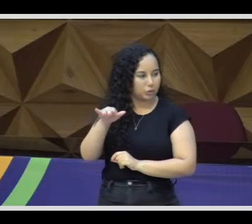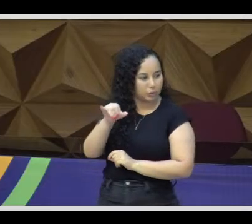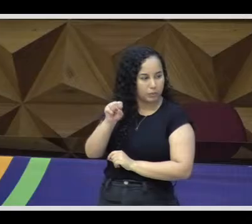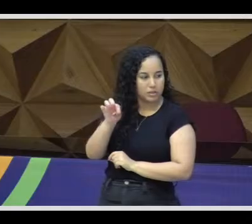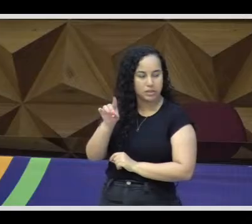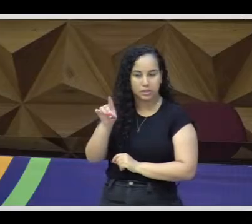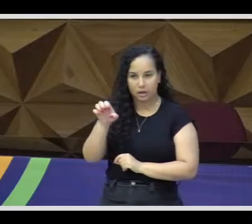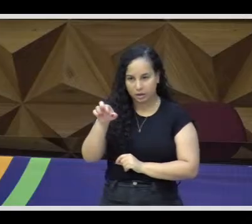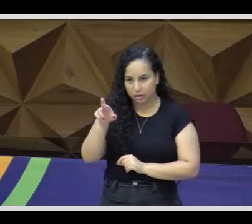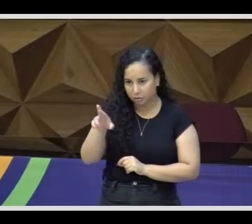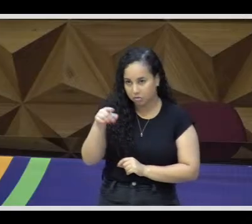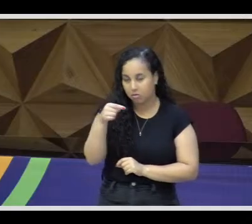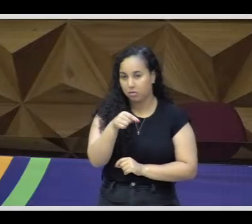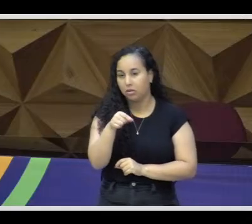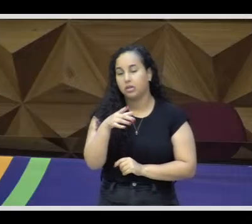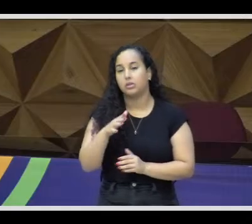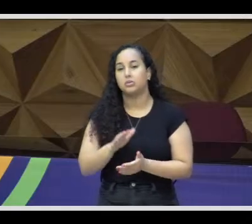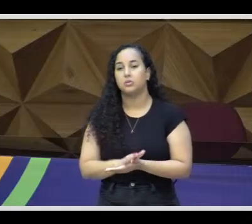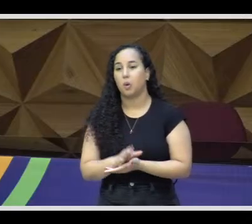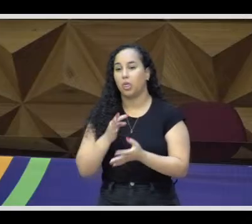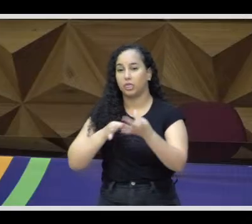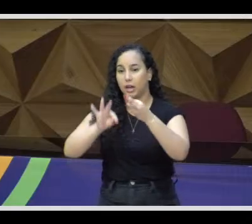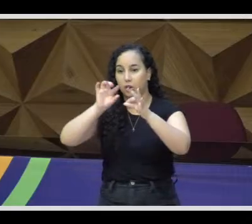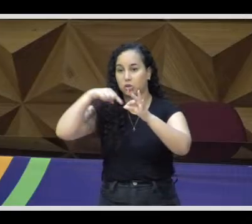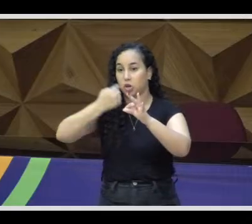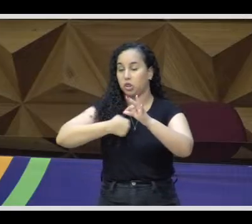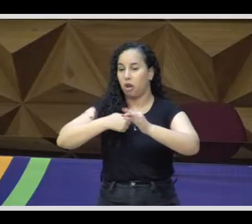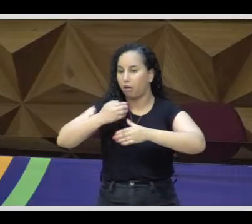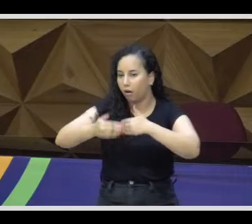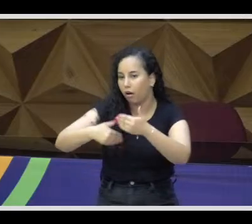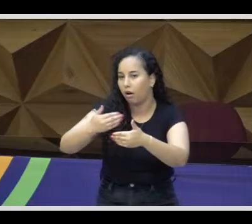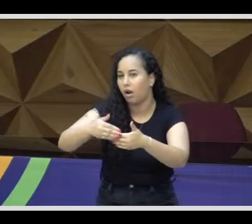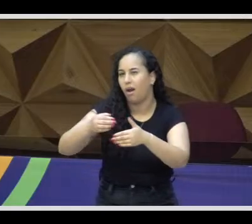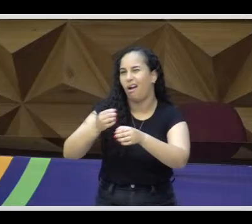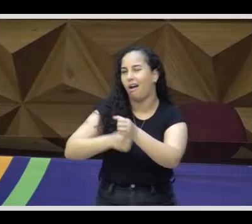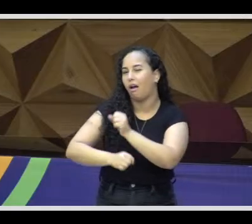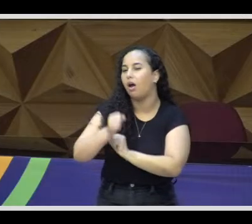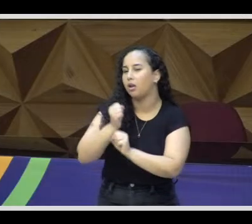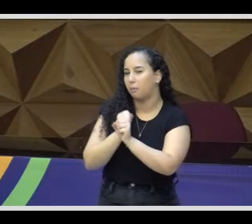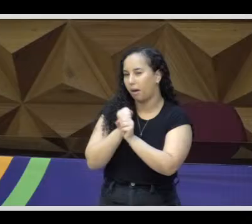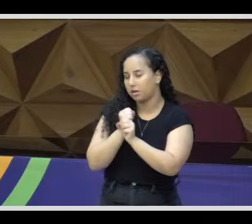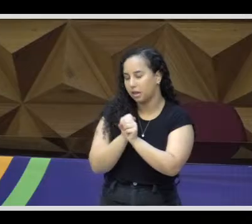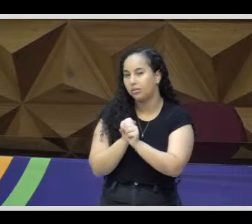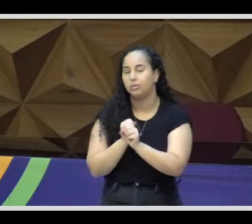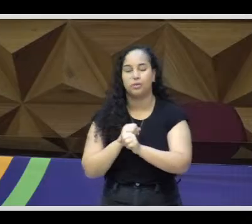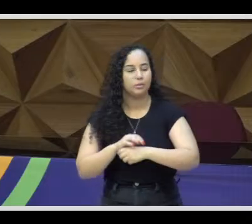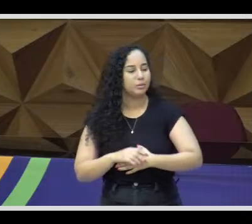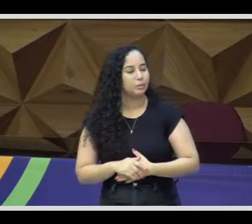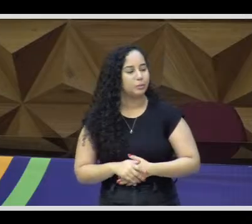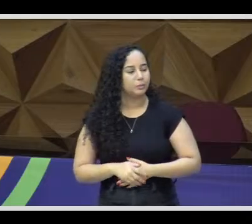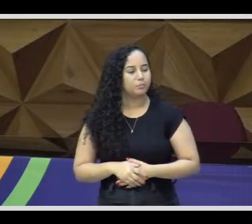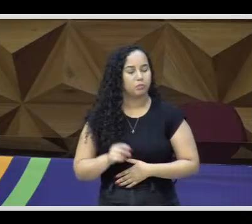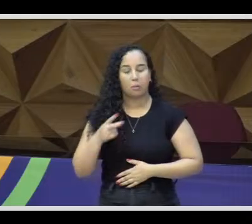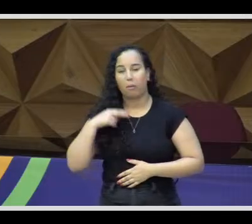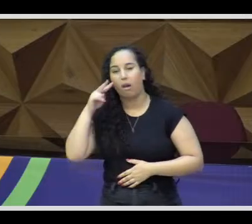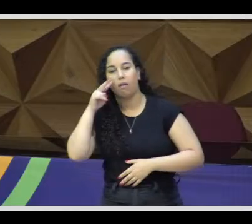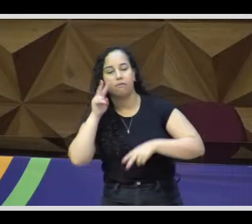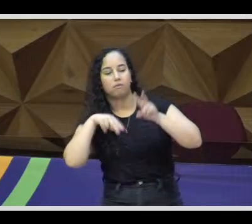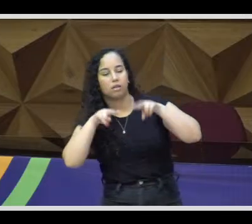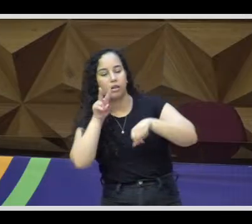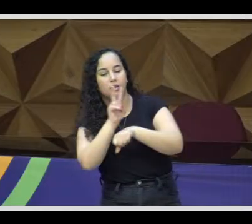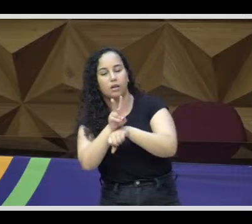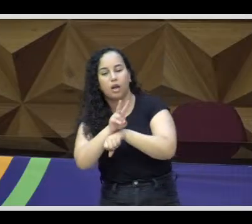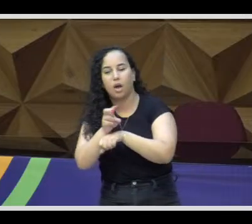This technology we developed last year to monitor